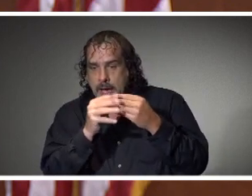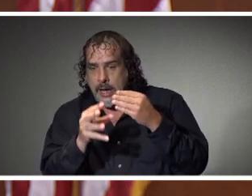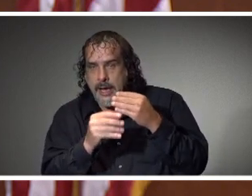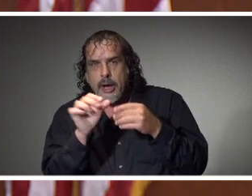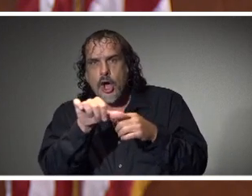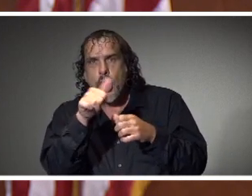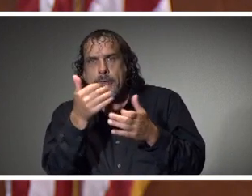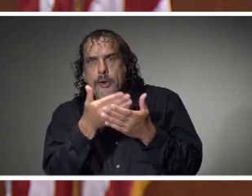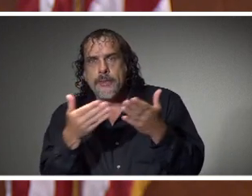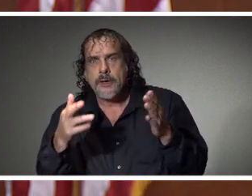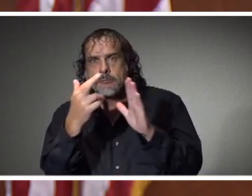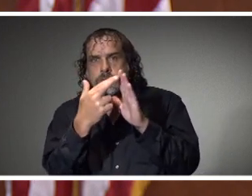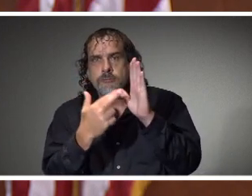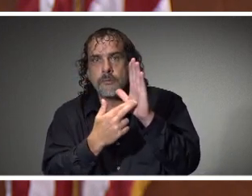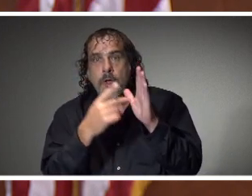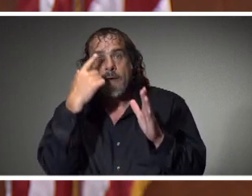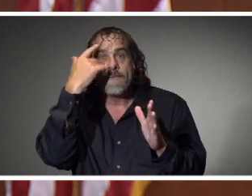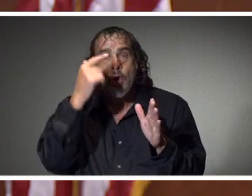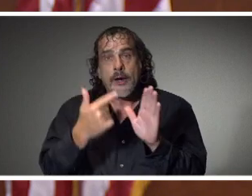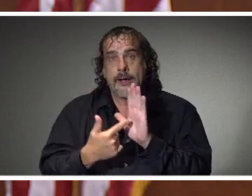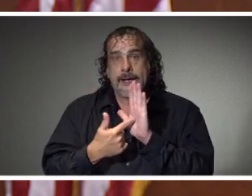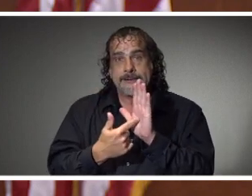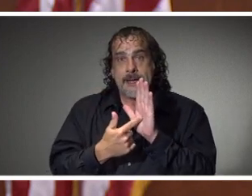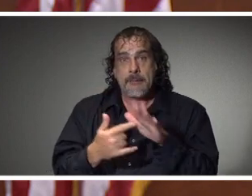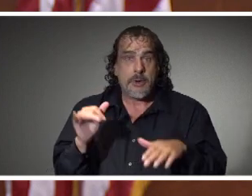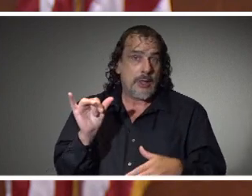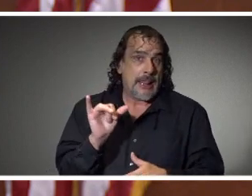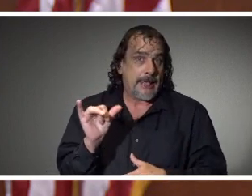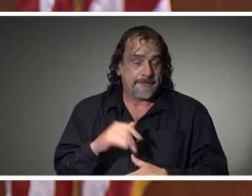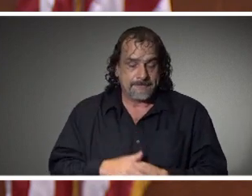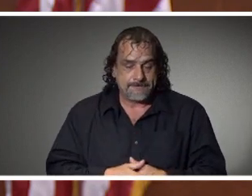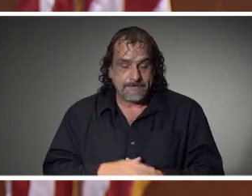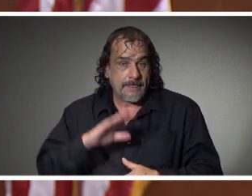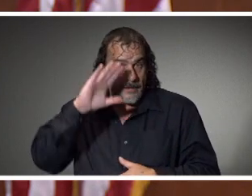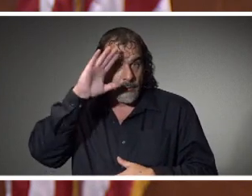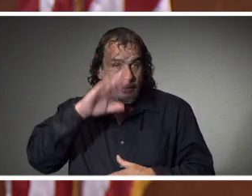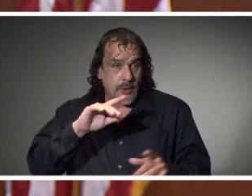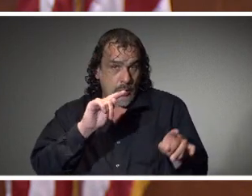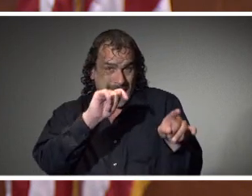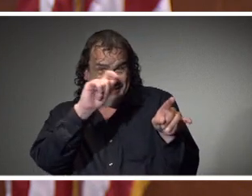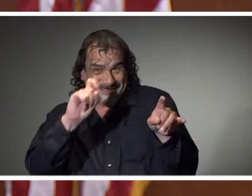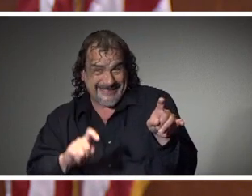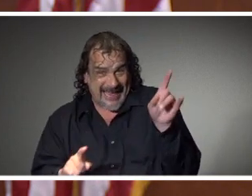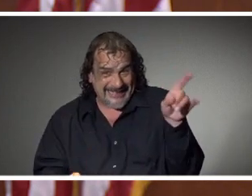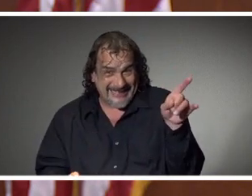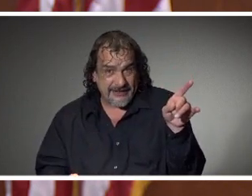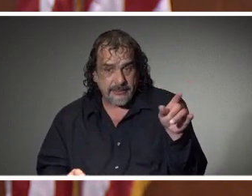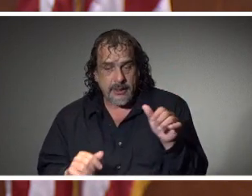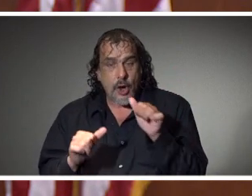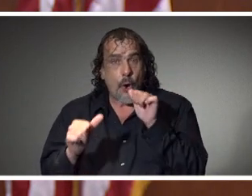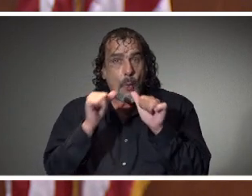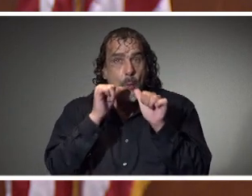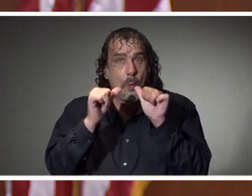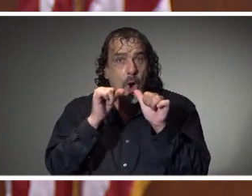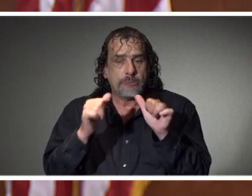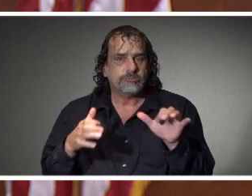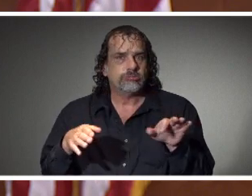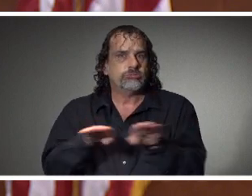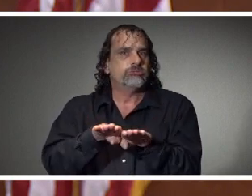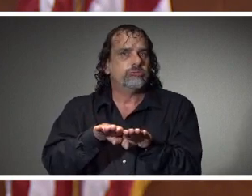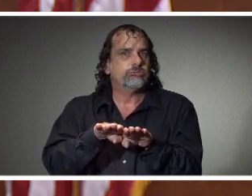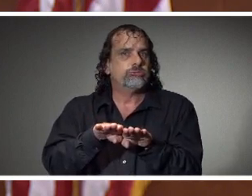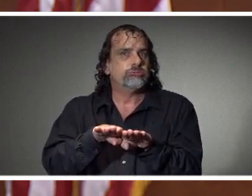well. For instance, we know that in the state of Texas, all bars have been